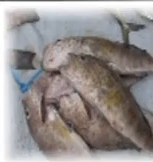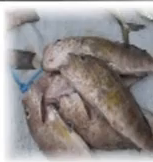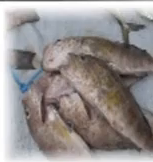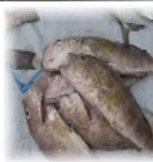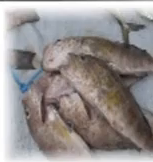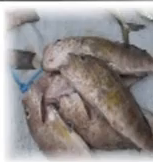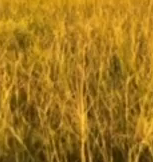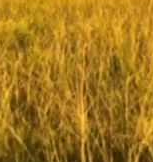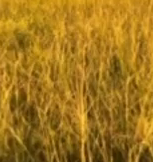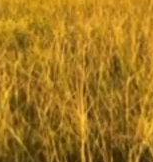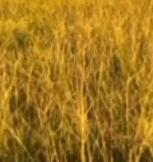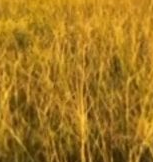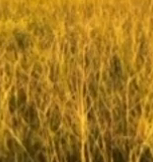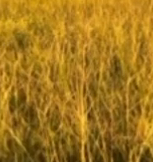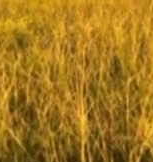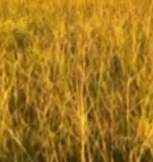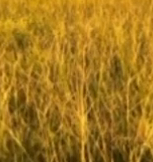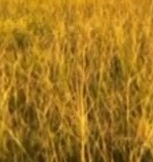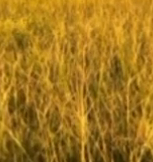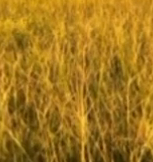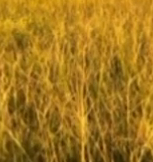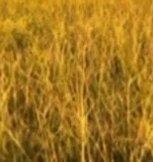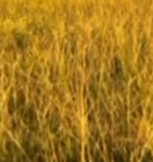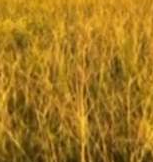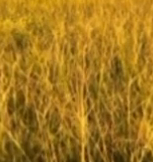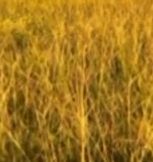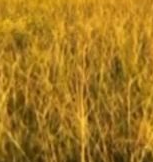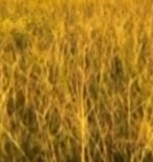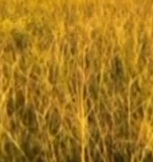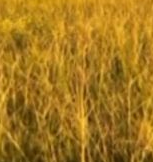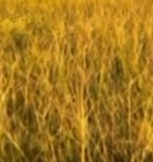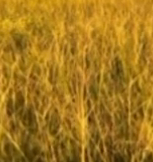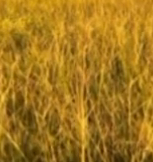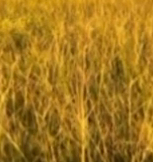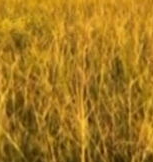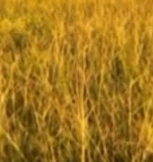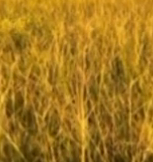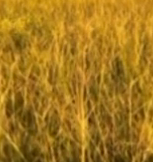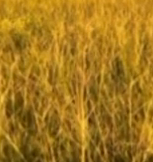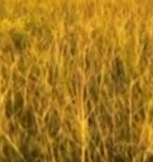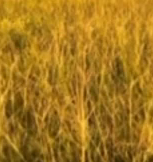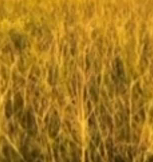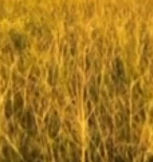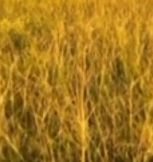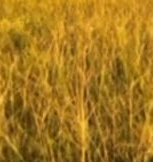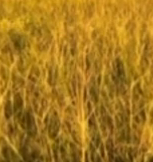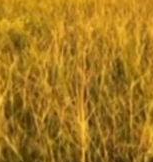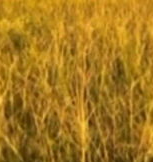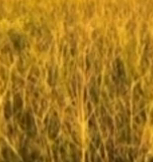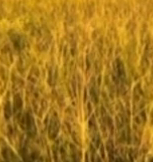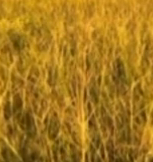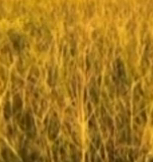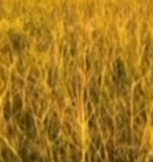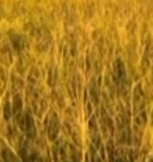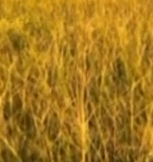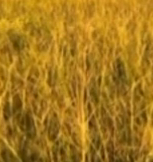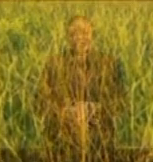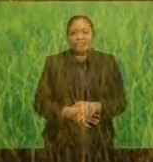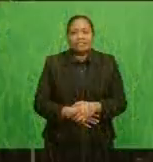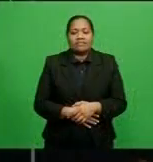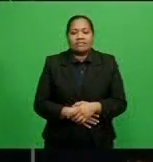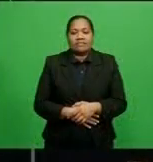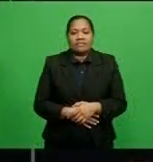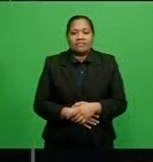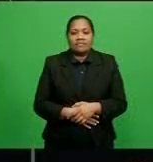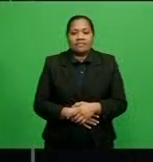And today's shot of the day, it is again from the Jet Set Town, sent in by Shalen Prasad. Remember to